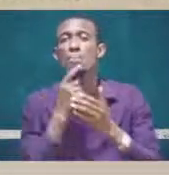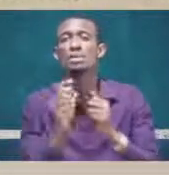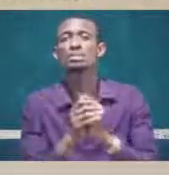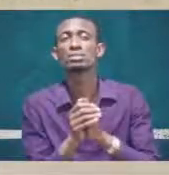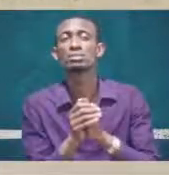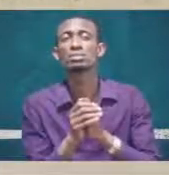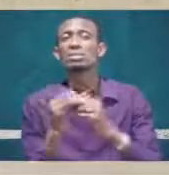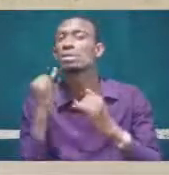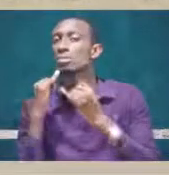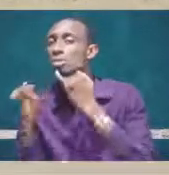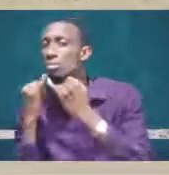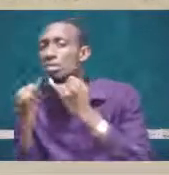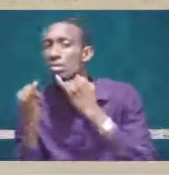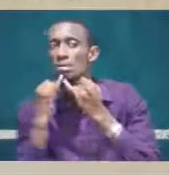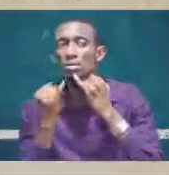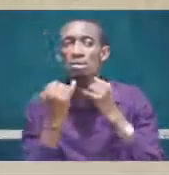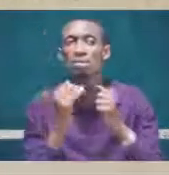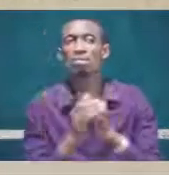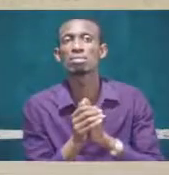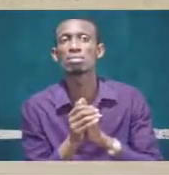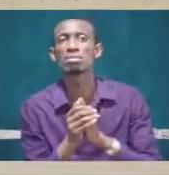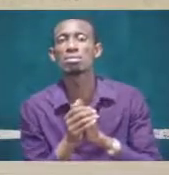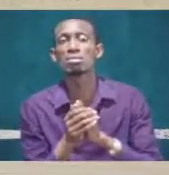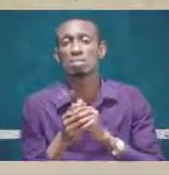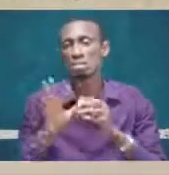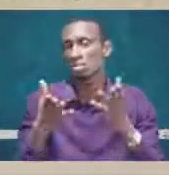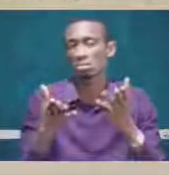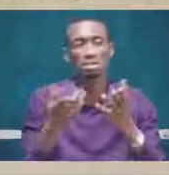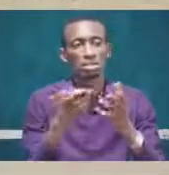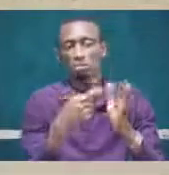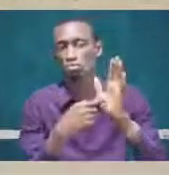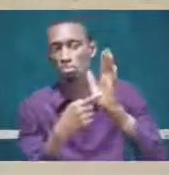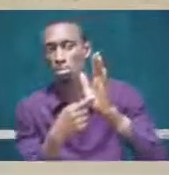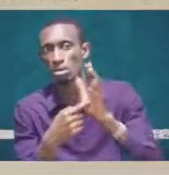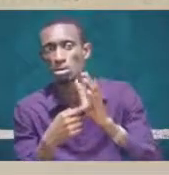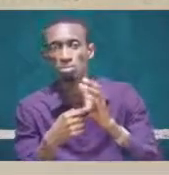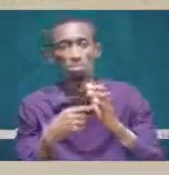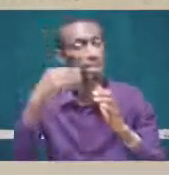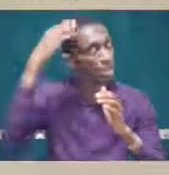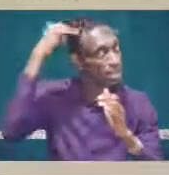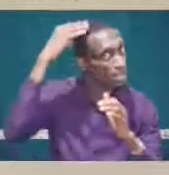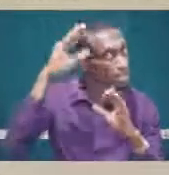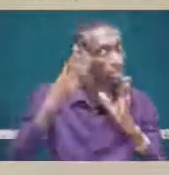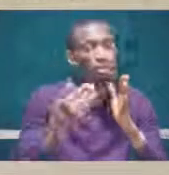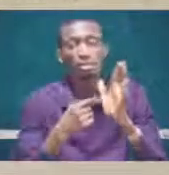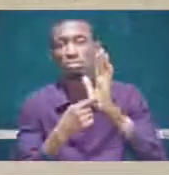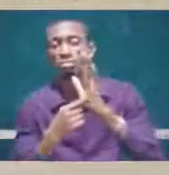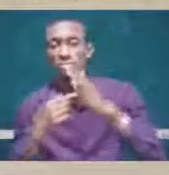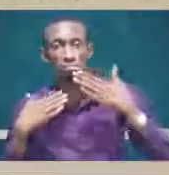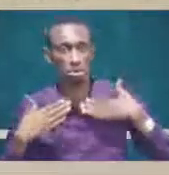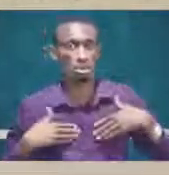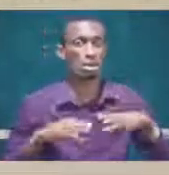represent information for a certain amino acid that is going to be part of my hair, that is going to be part of my hemoglobin, that is going to be part of my